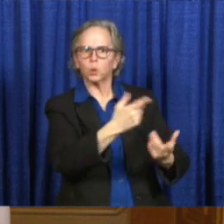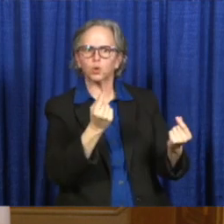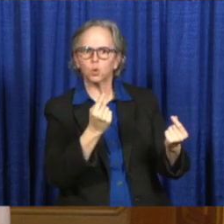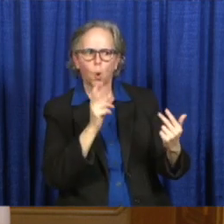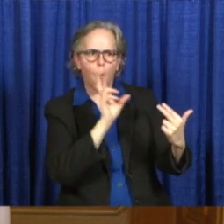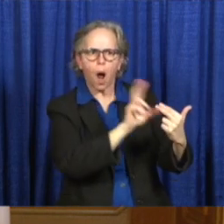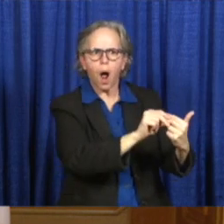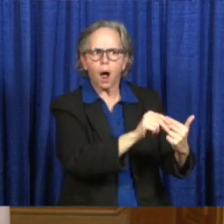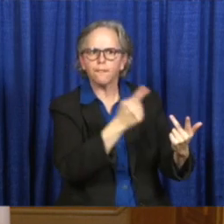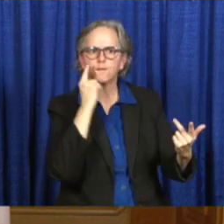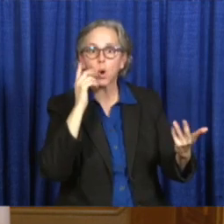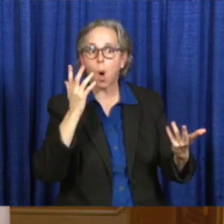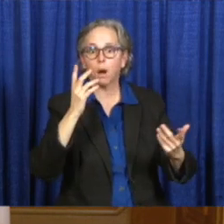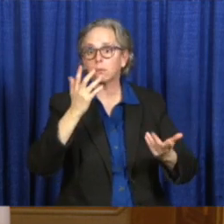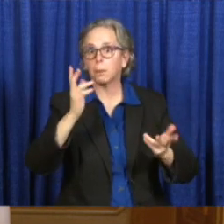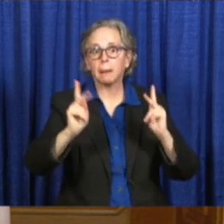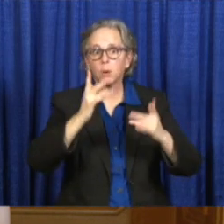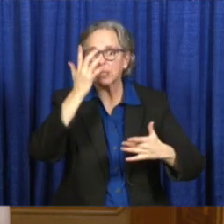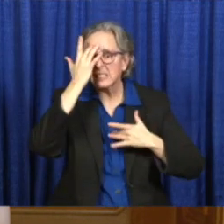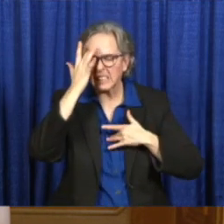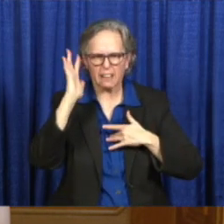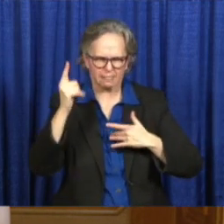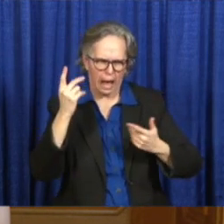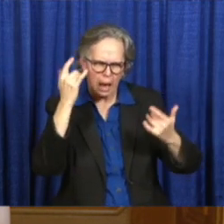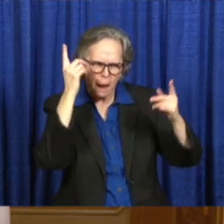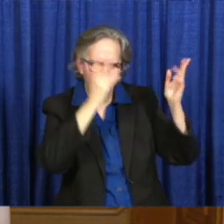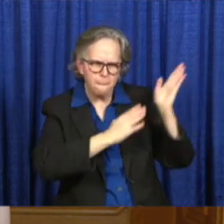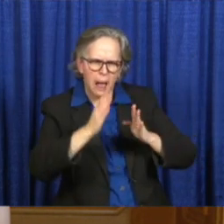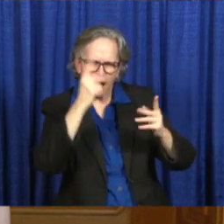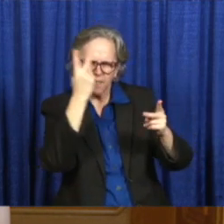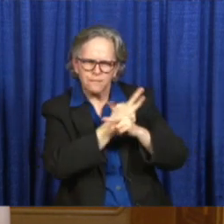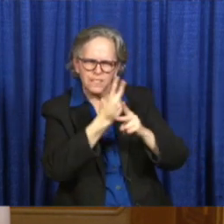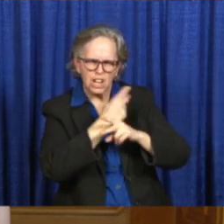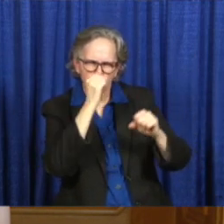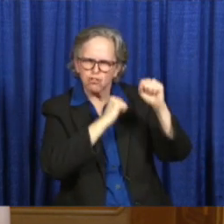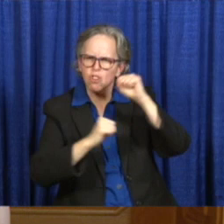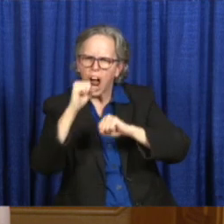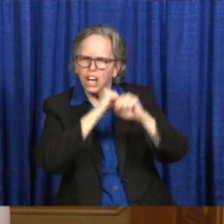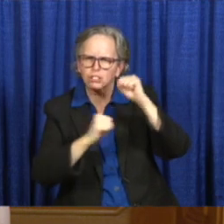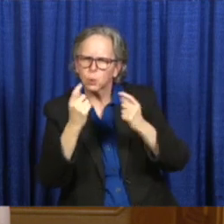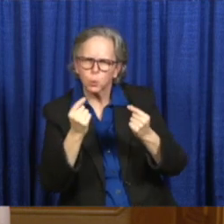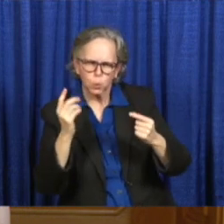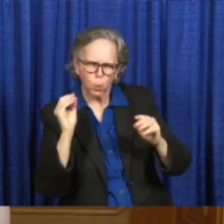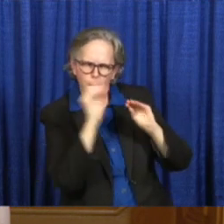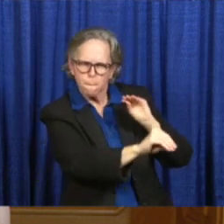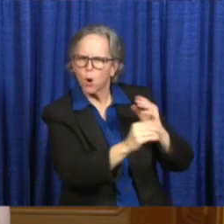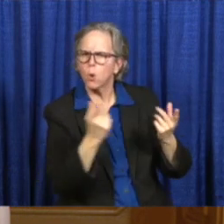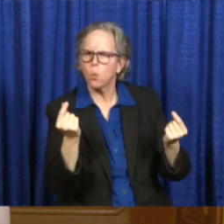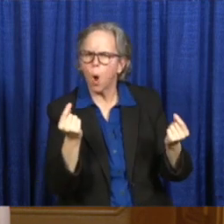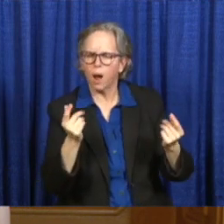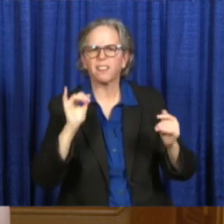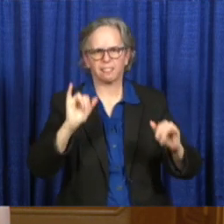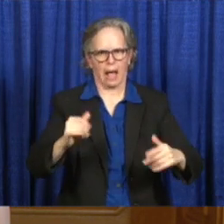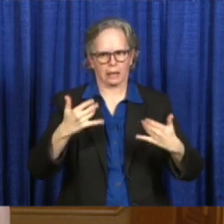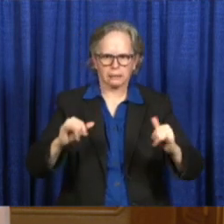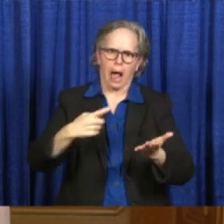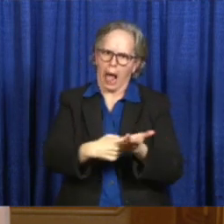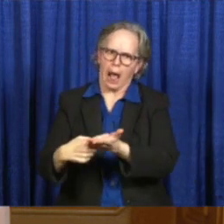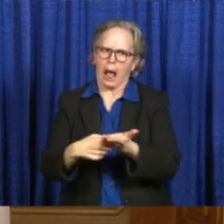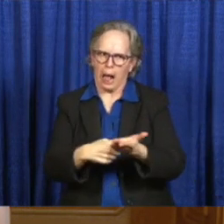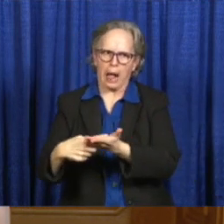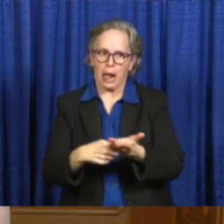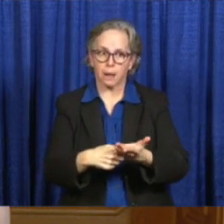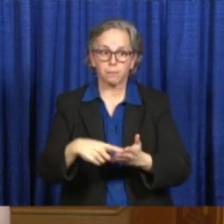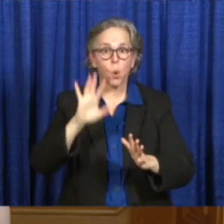the situation. Over the coming days, the National Guard will continue to help communities expand this hospital capacity, and you will continue to see